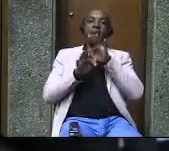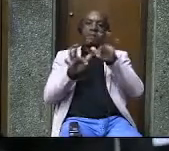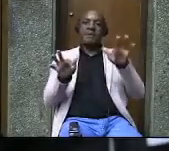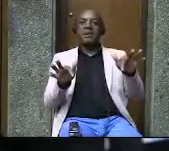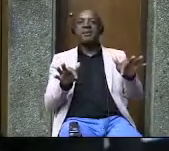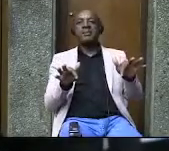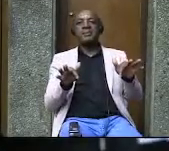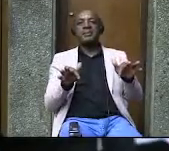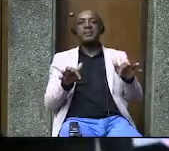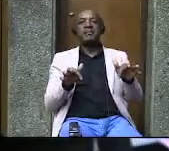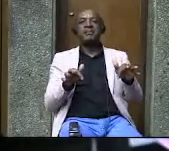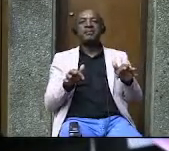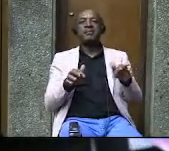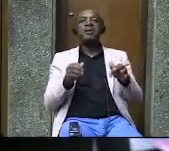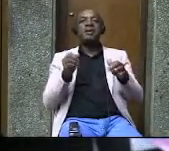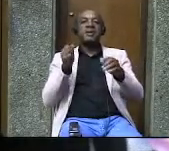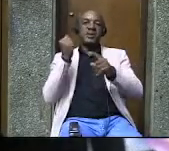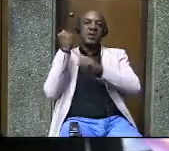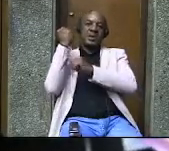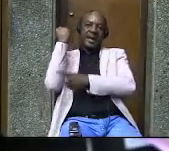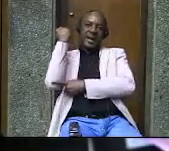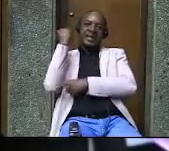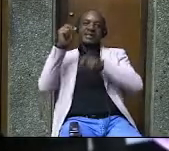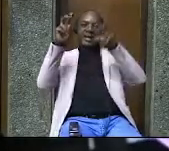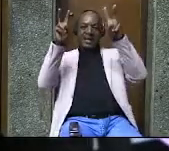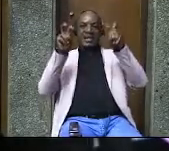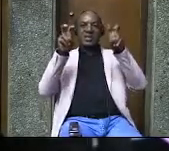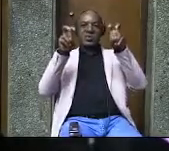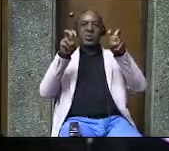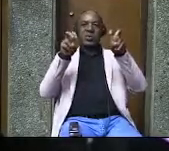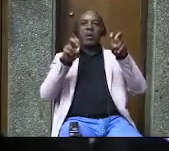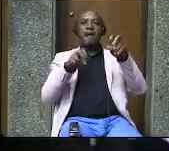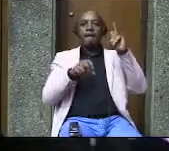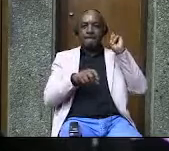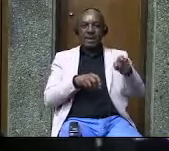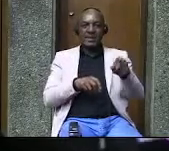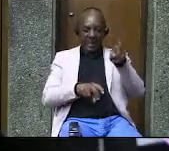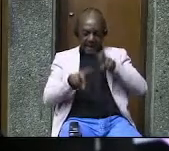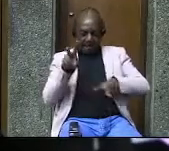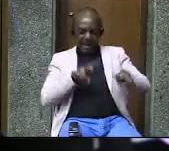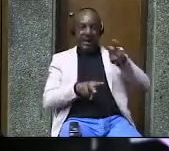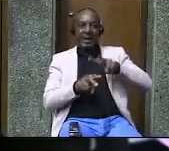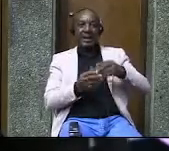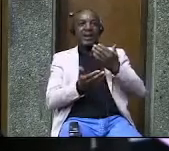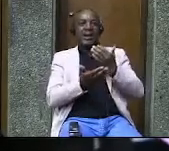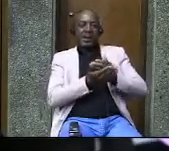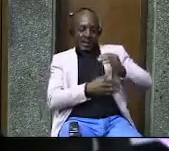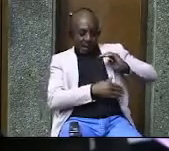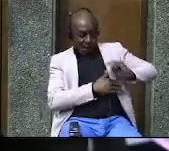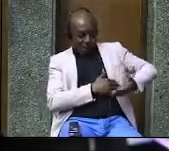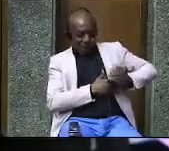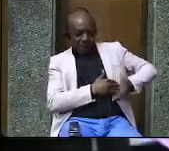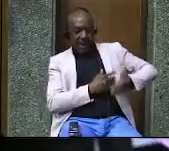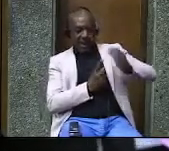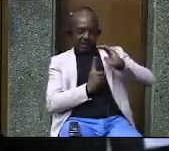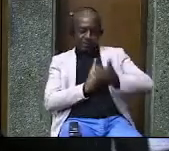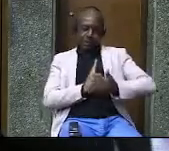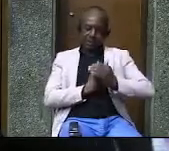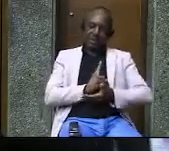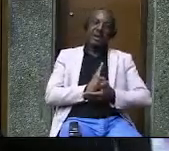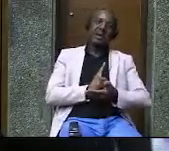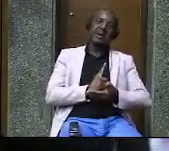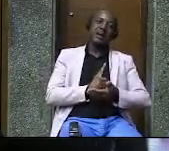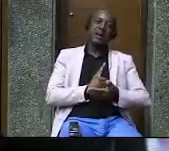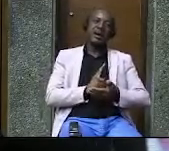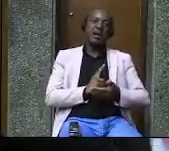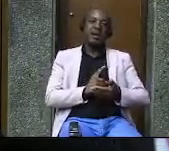just comment is, we must look at the protecting of our families and children, properties, when we step into this whole